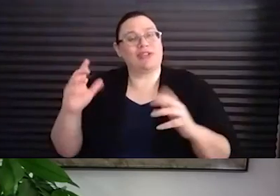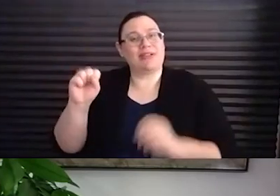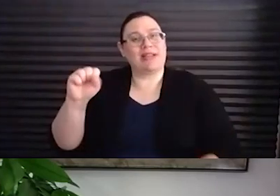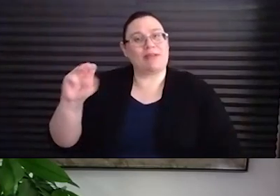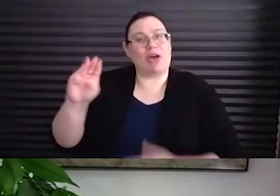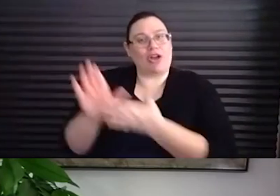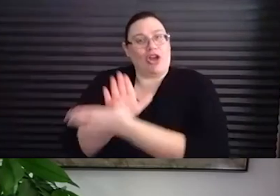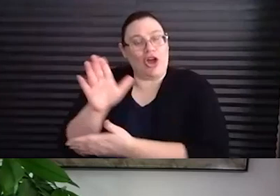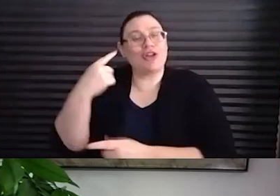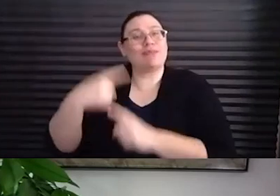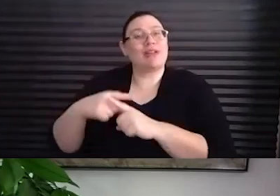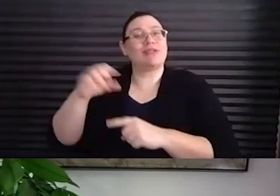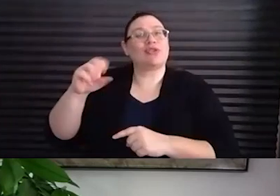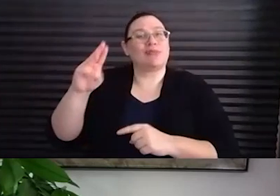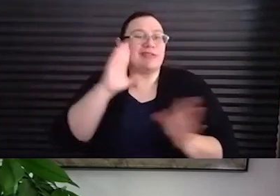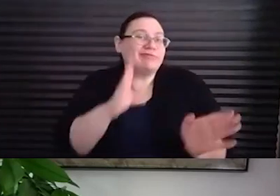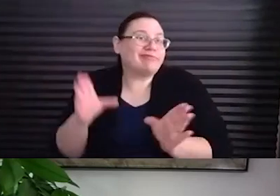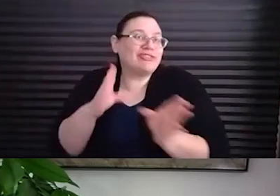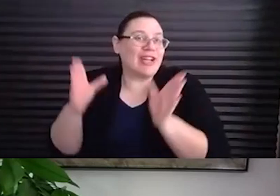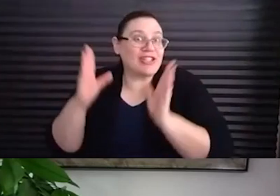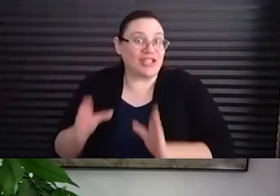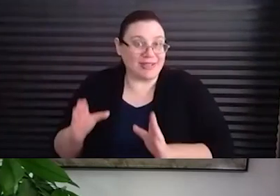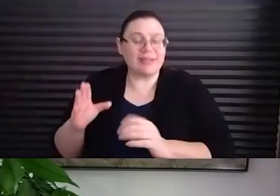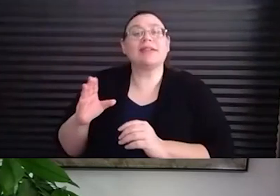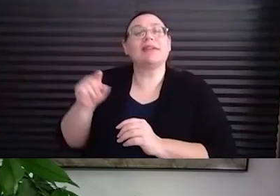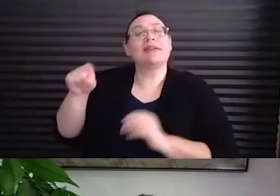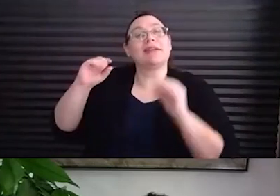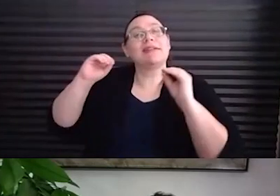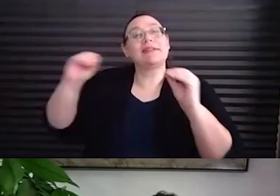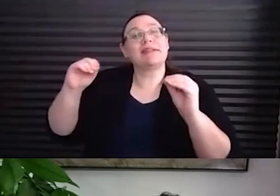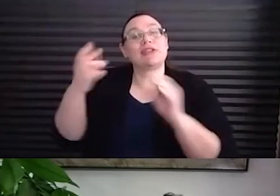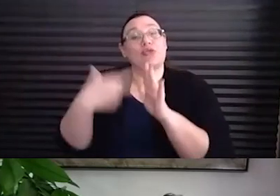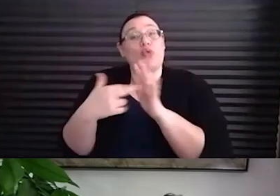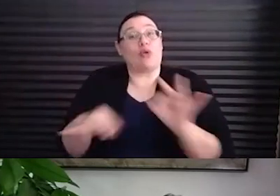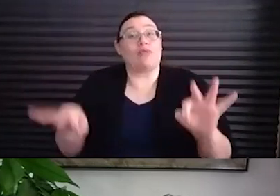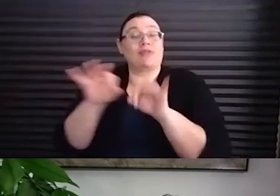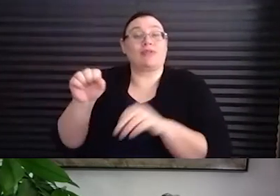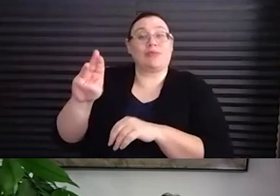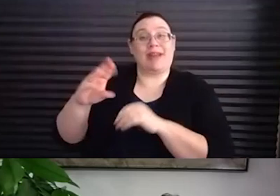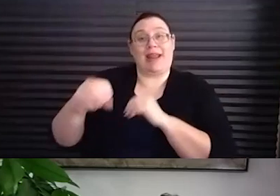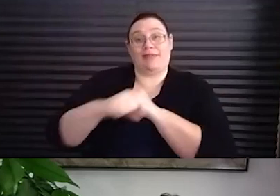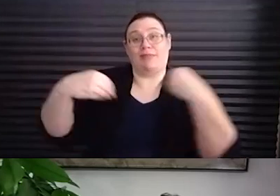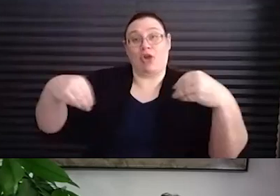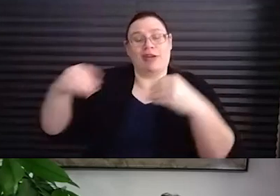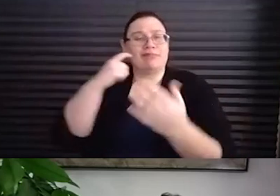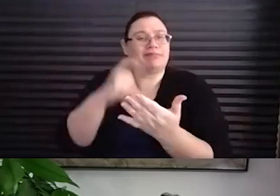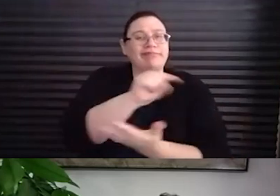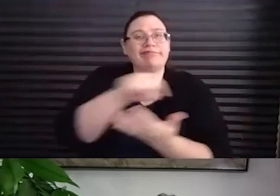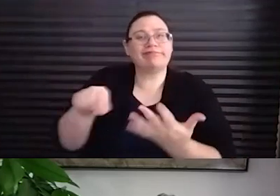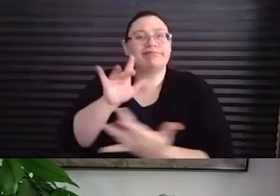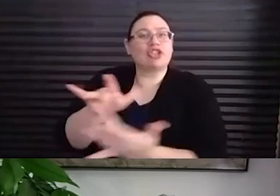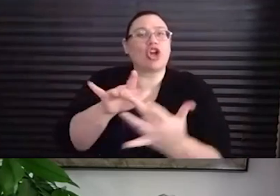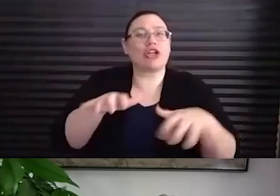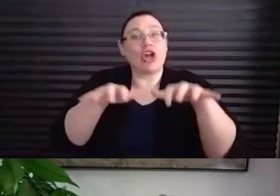and is also a social media strategist where she teaches on the role and importance of social media marketing, identifying target audiences,